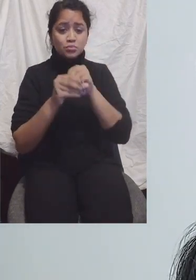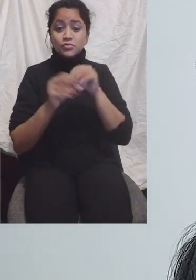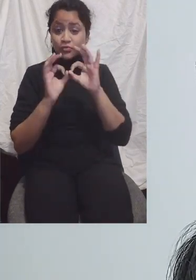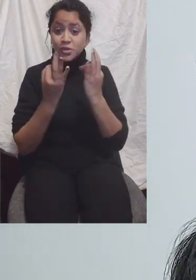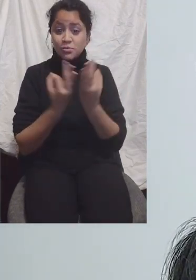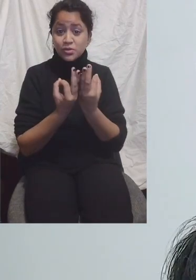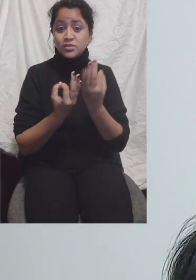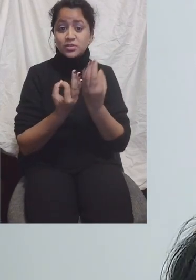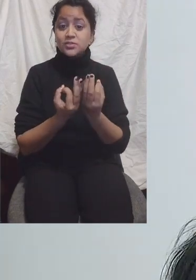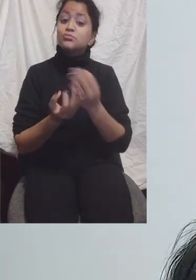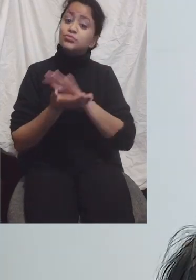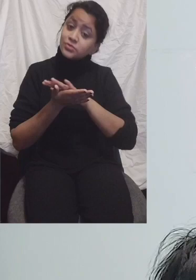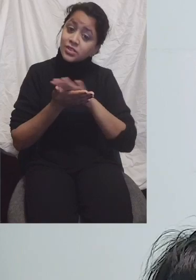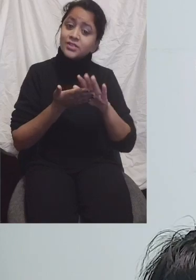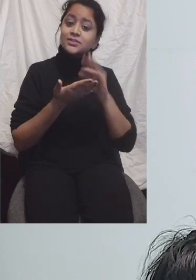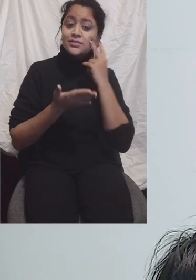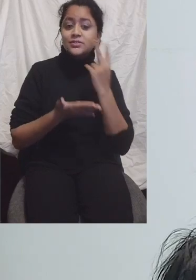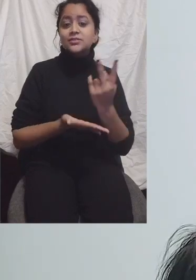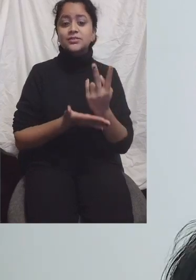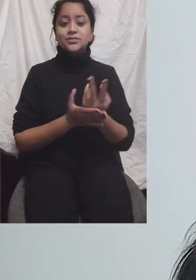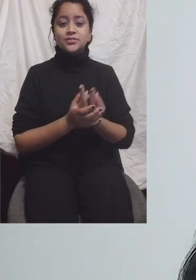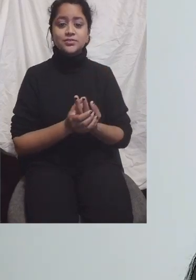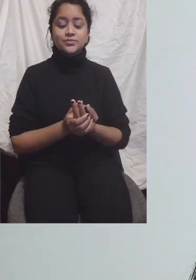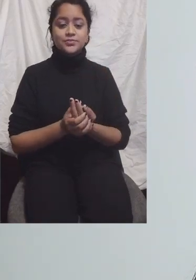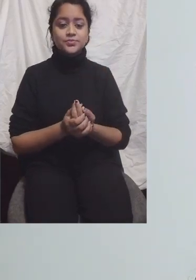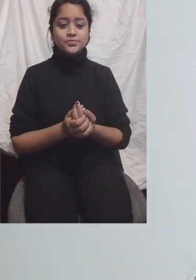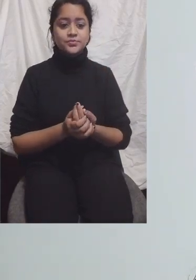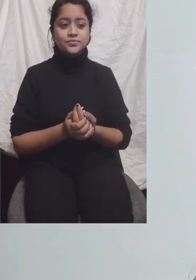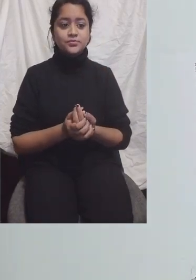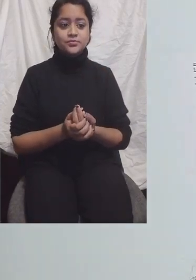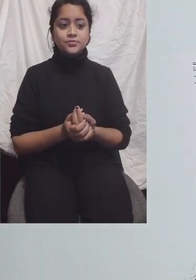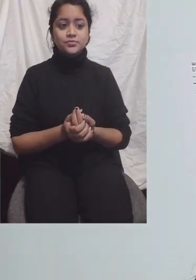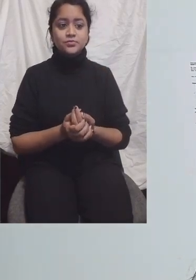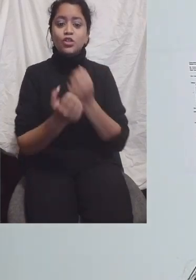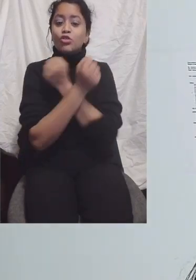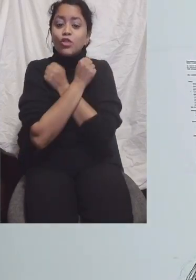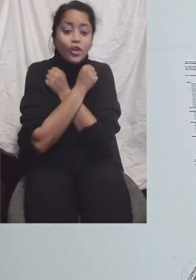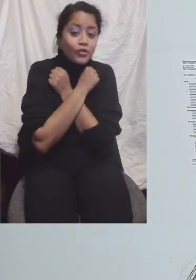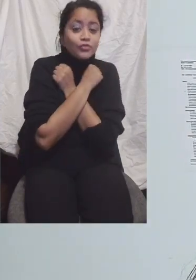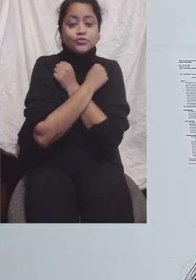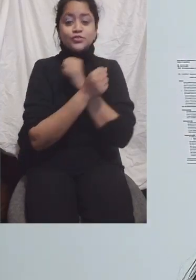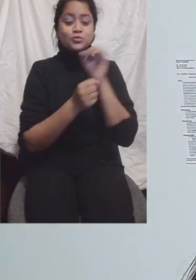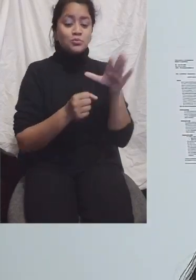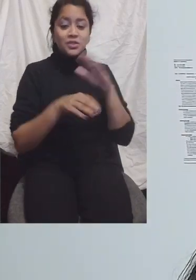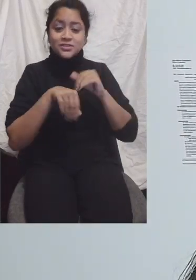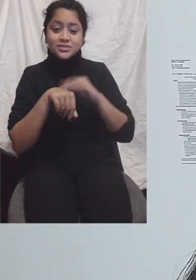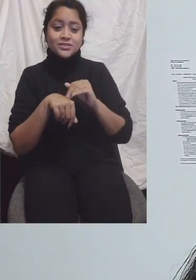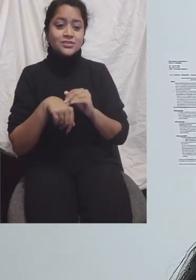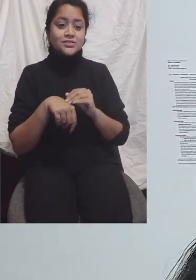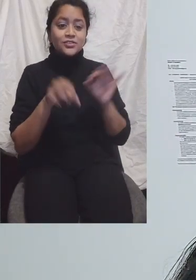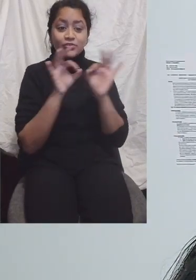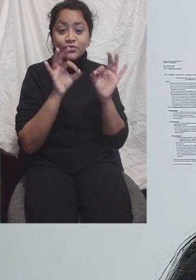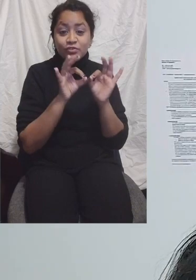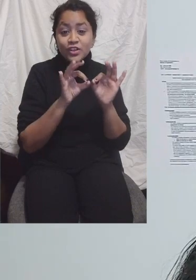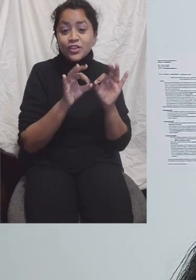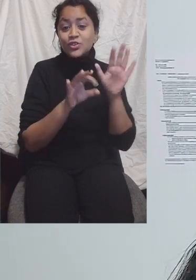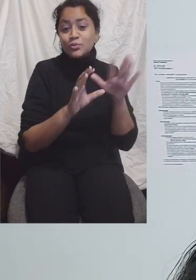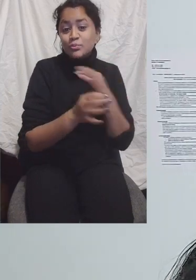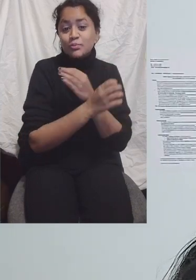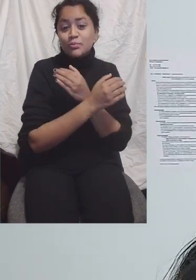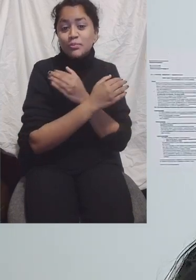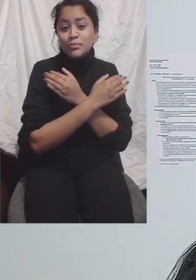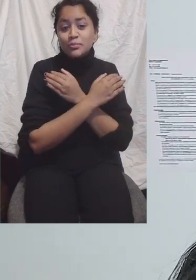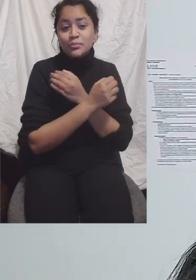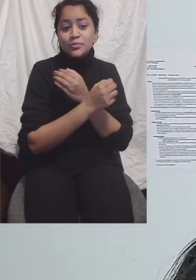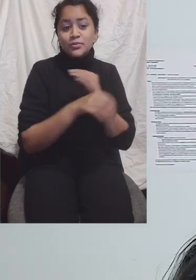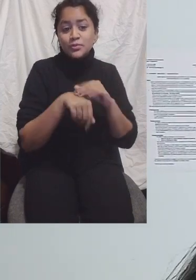over the years, and you know, pets are treated like a part of the family now, and that's something that's really nice to